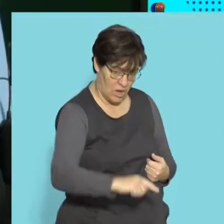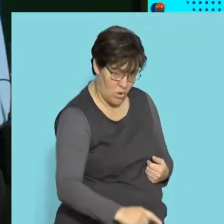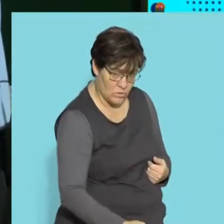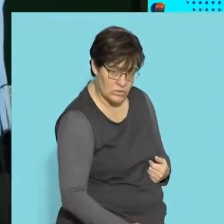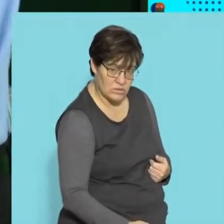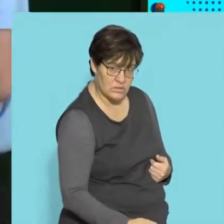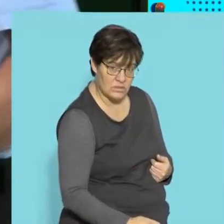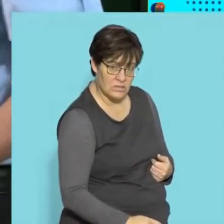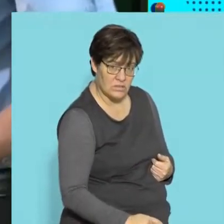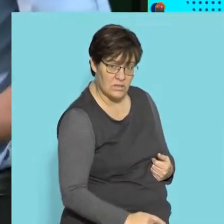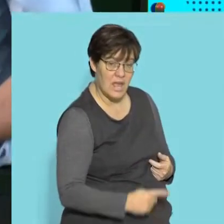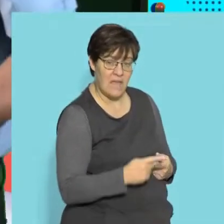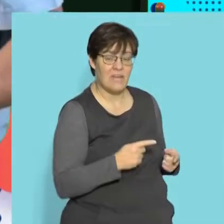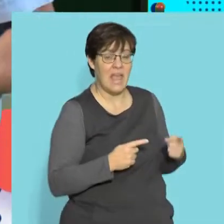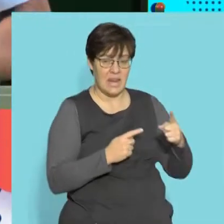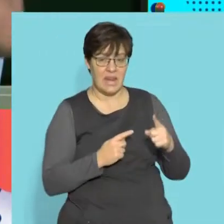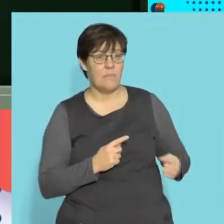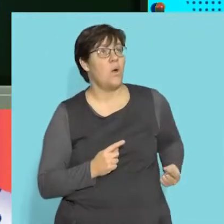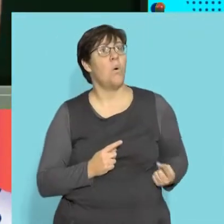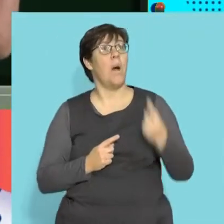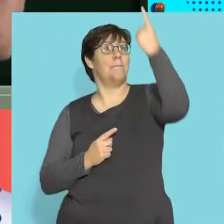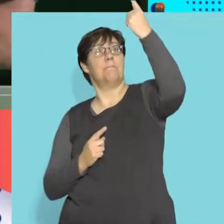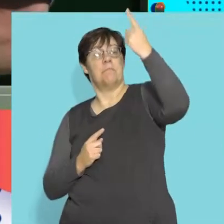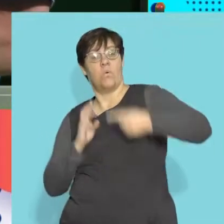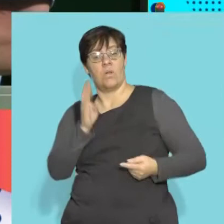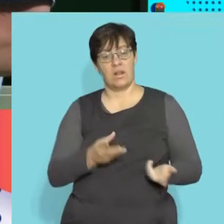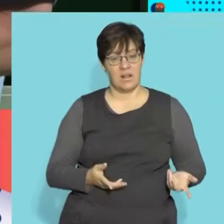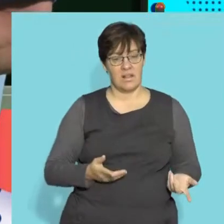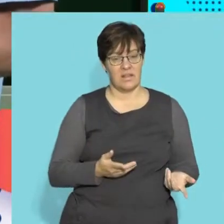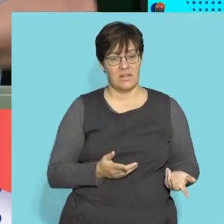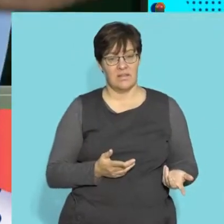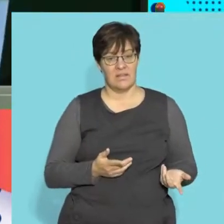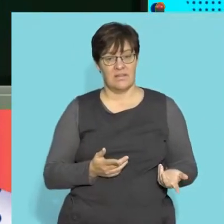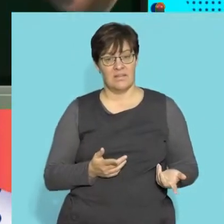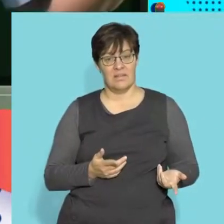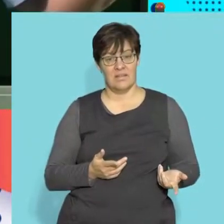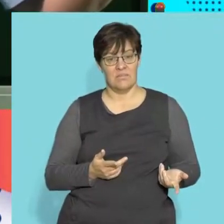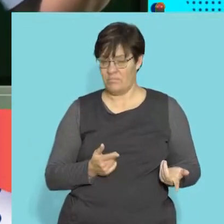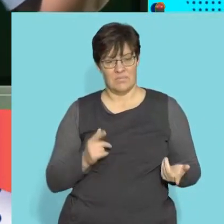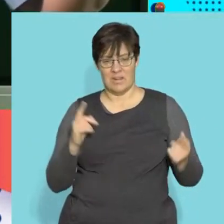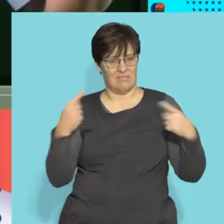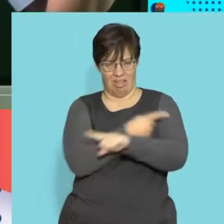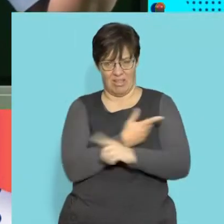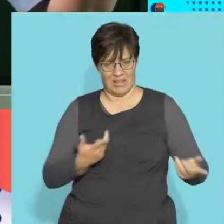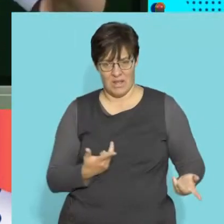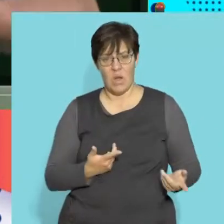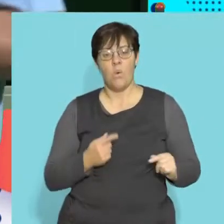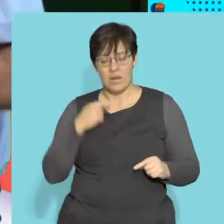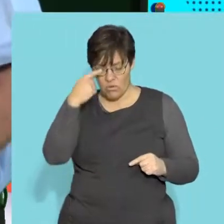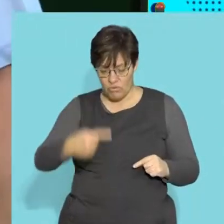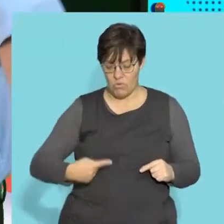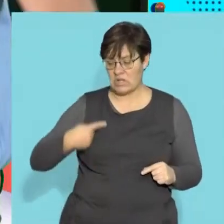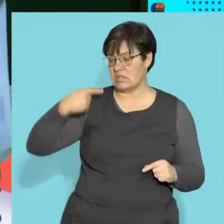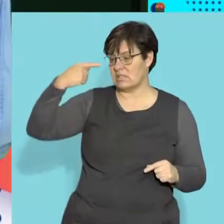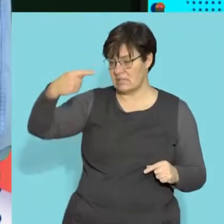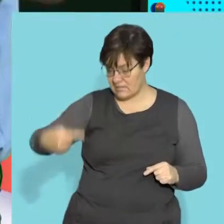move down. If it was moving in, it would suddenly reverse direction, and that would make no sense. We